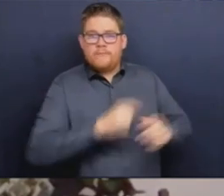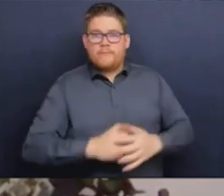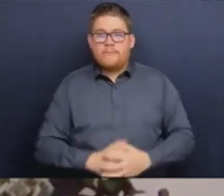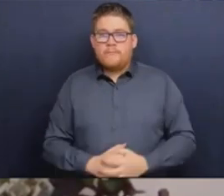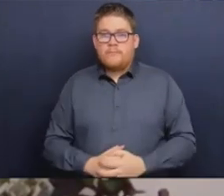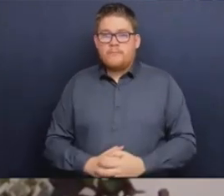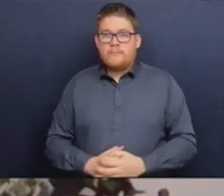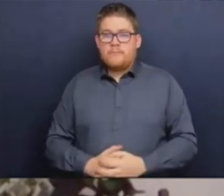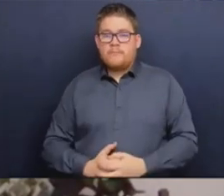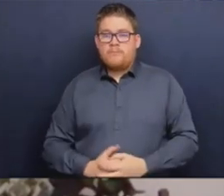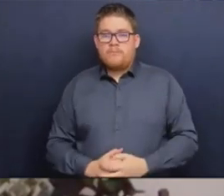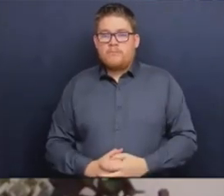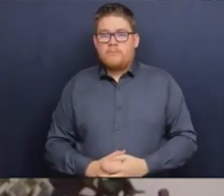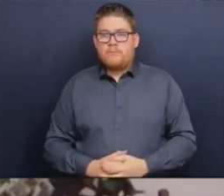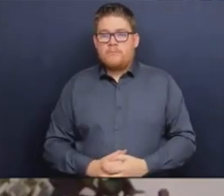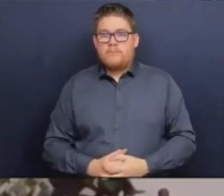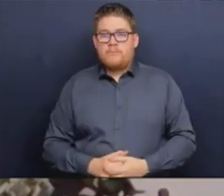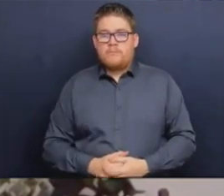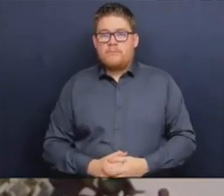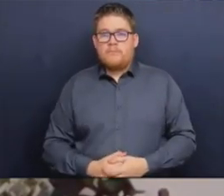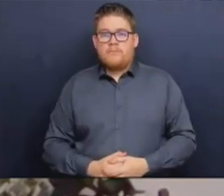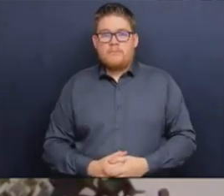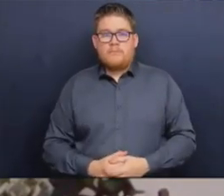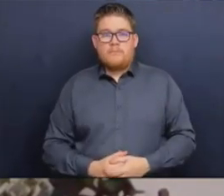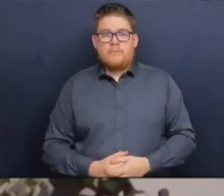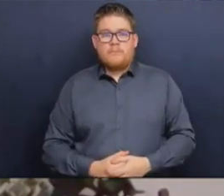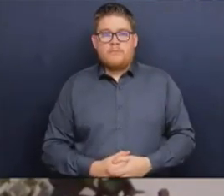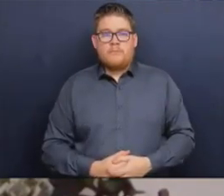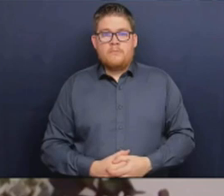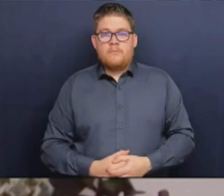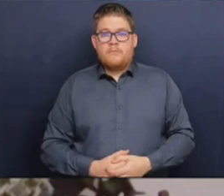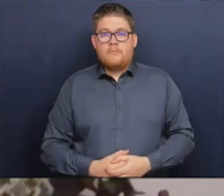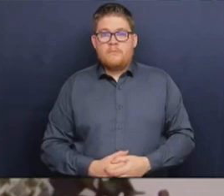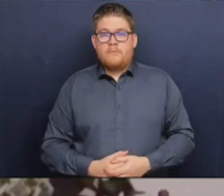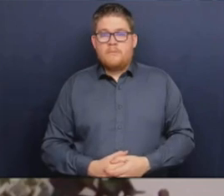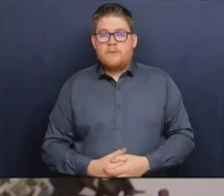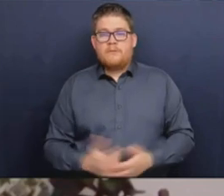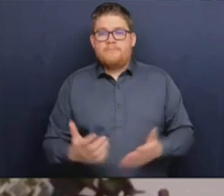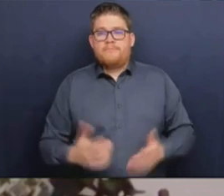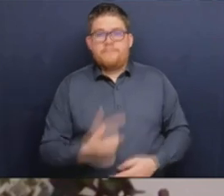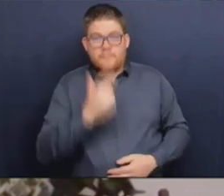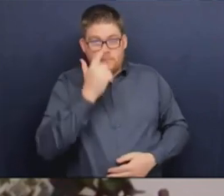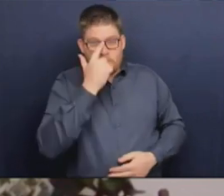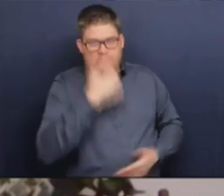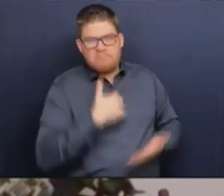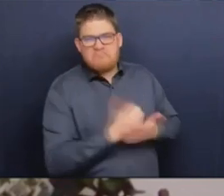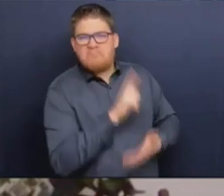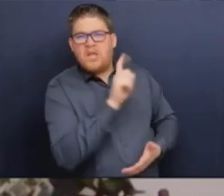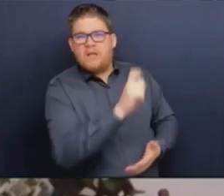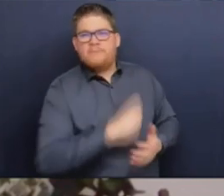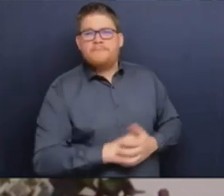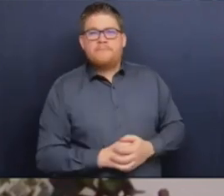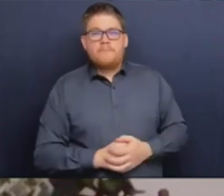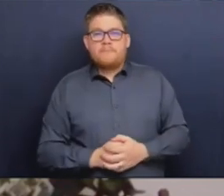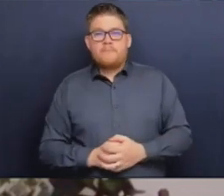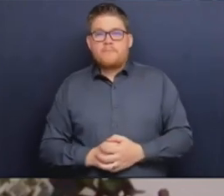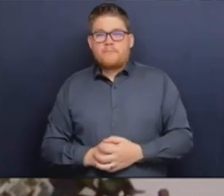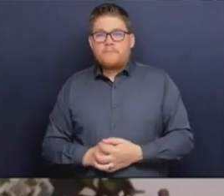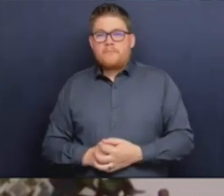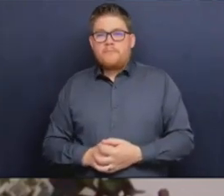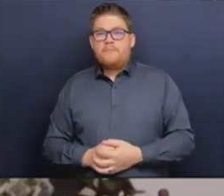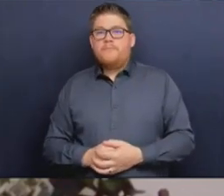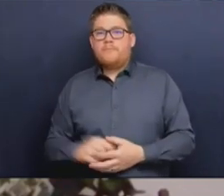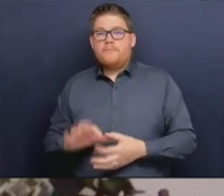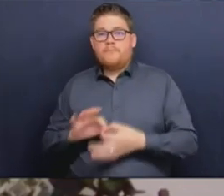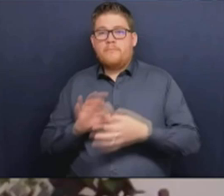We can start. Okay, the question is basically... It relates to the recommendations of the Police Act that would have Indigenous communities having input